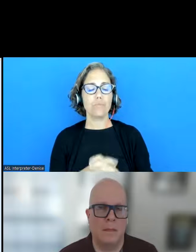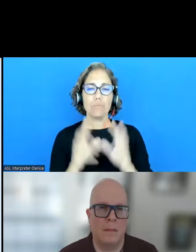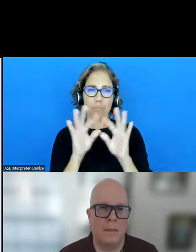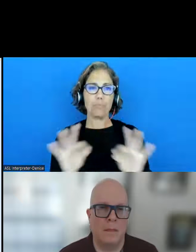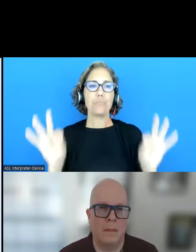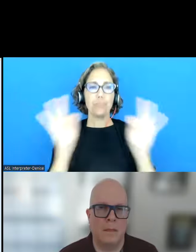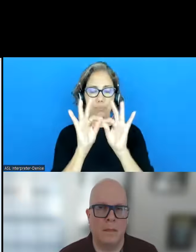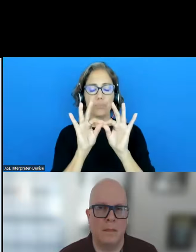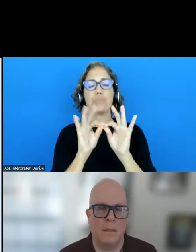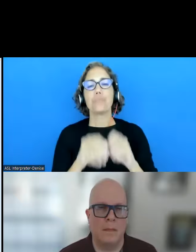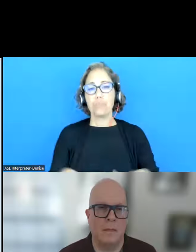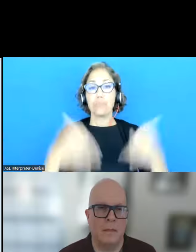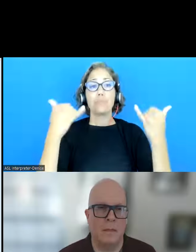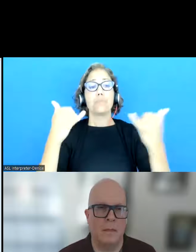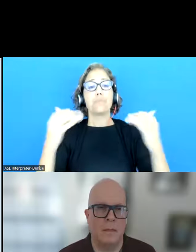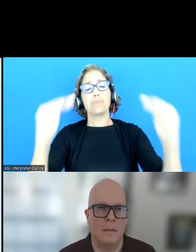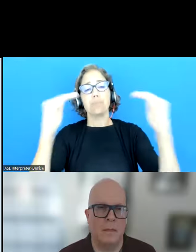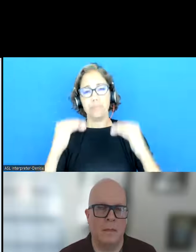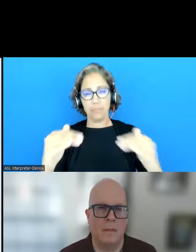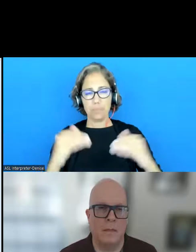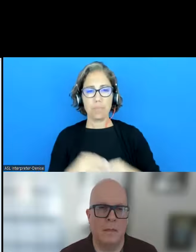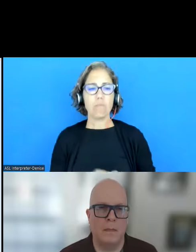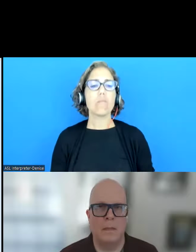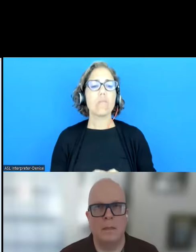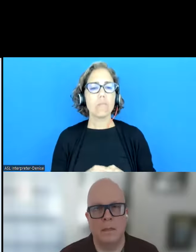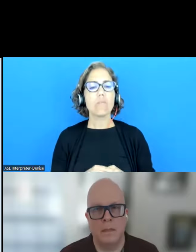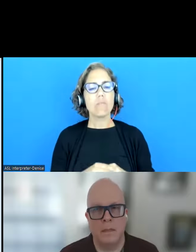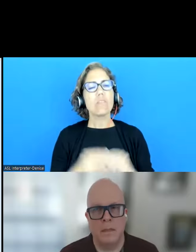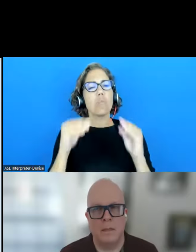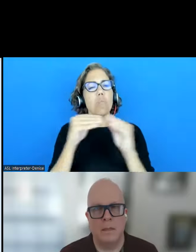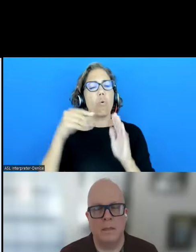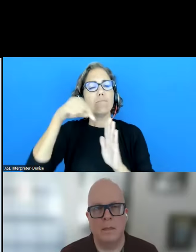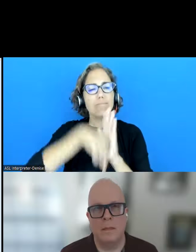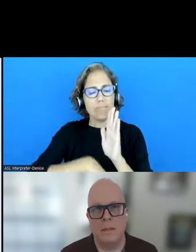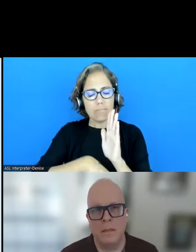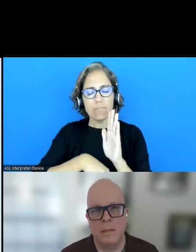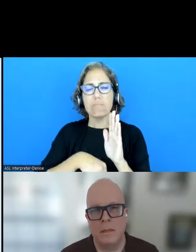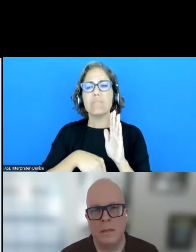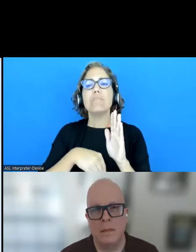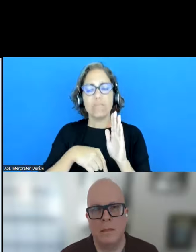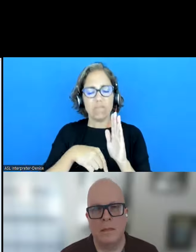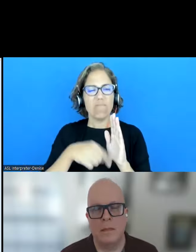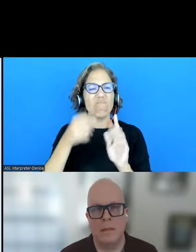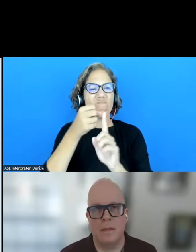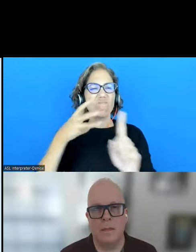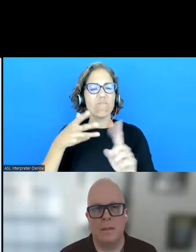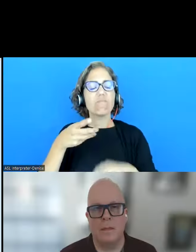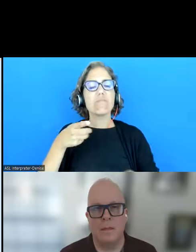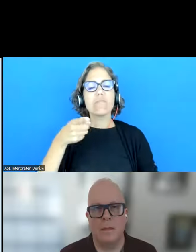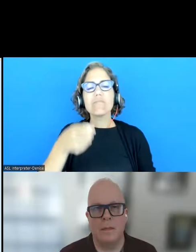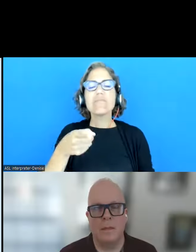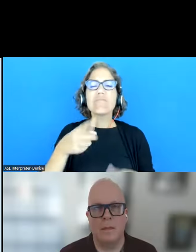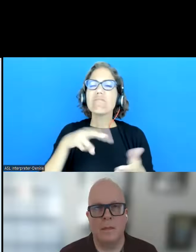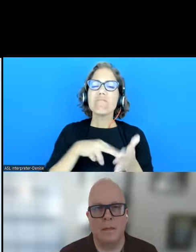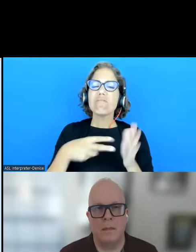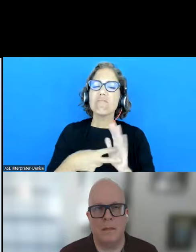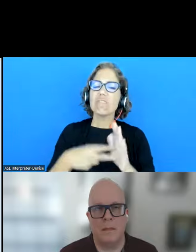So let's now dig into further details around what is the content